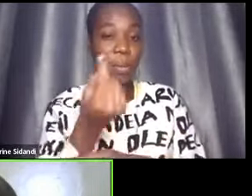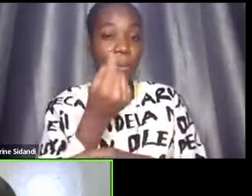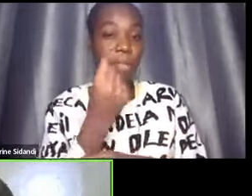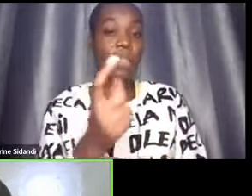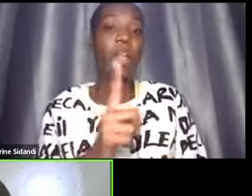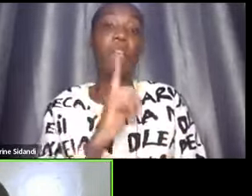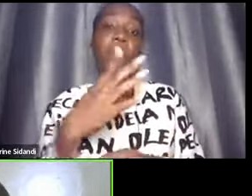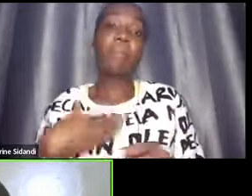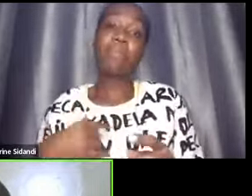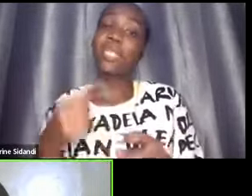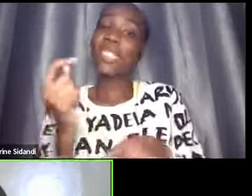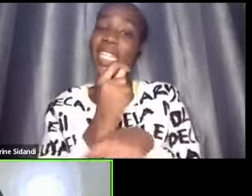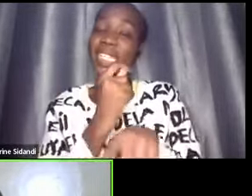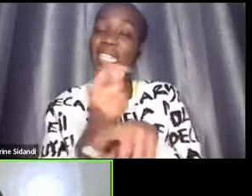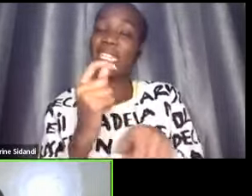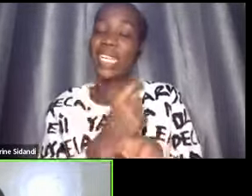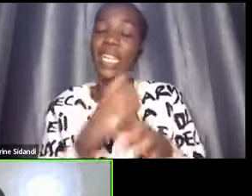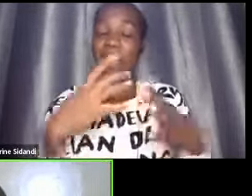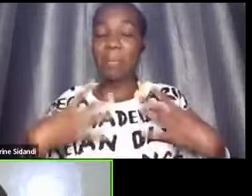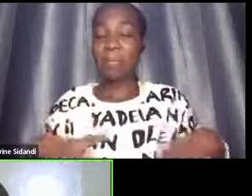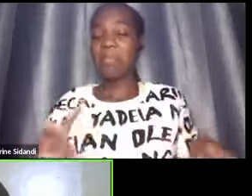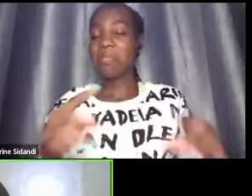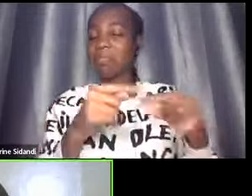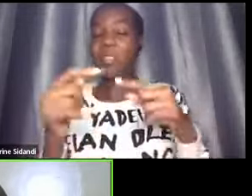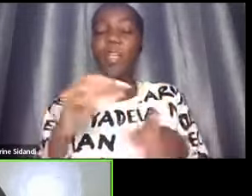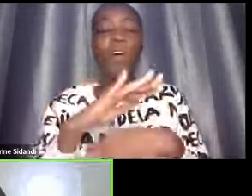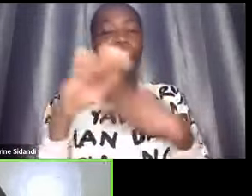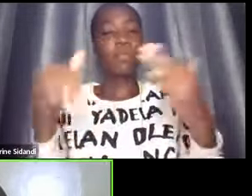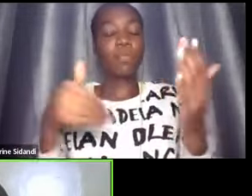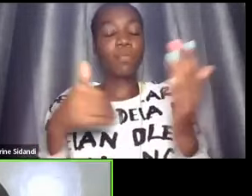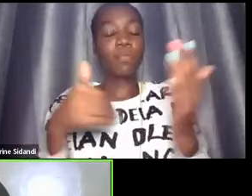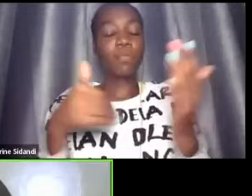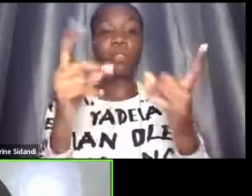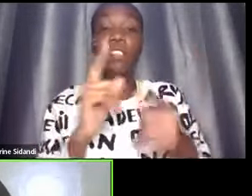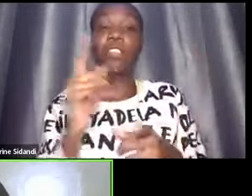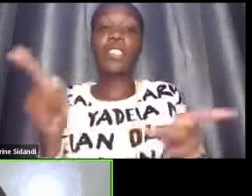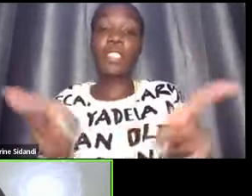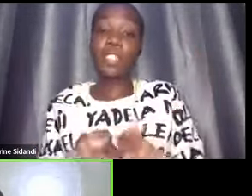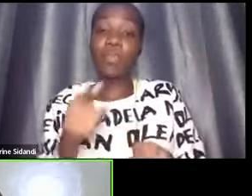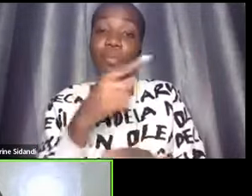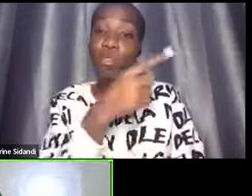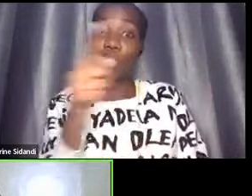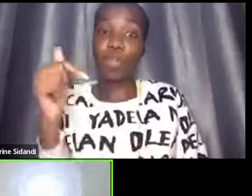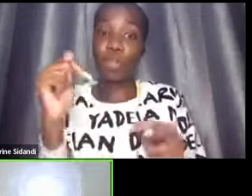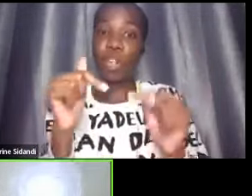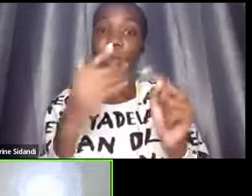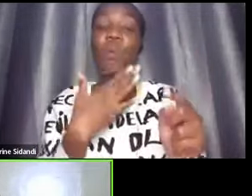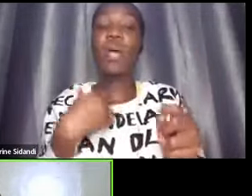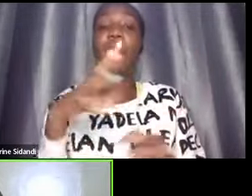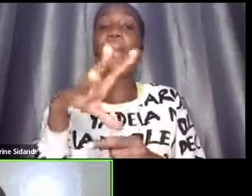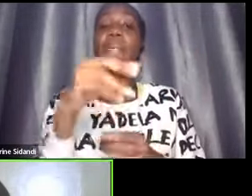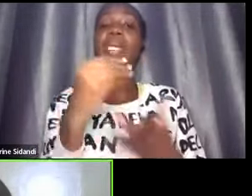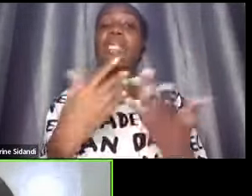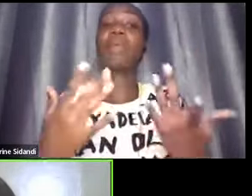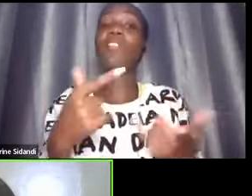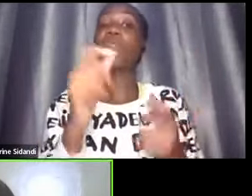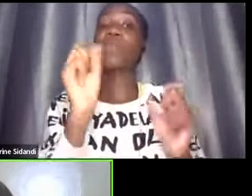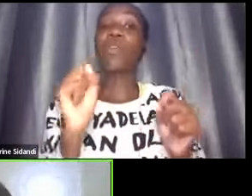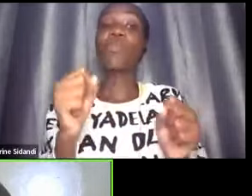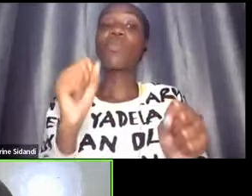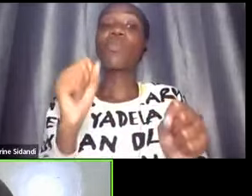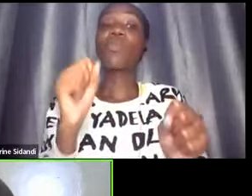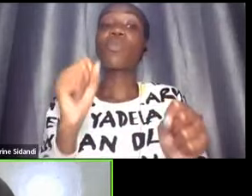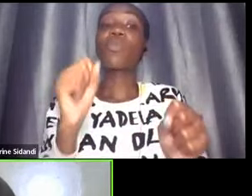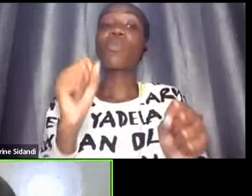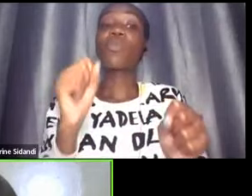mediators all over, so I know even you today, you want to pick up something that you can use practically at your workplace.